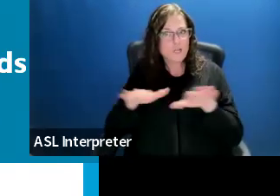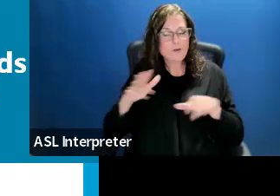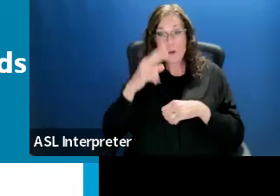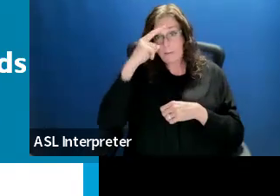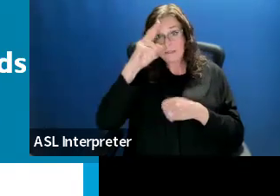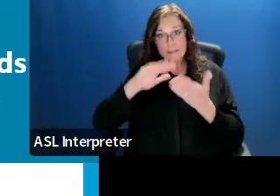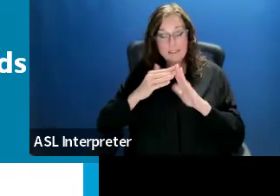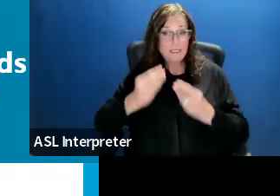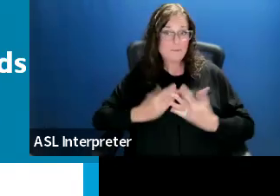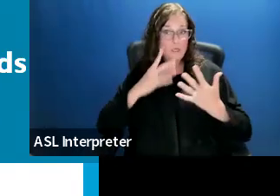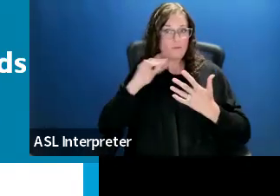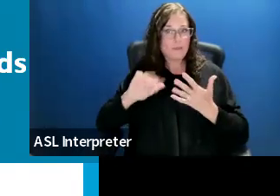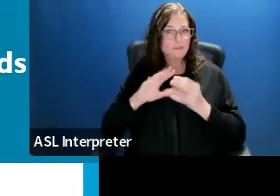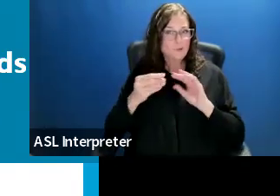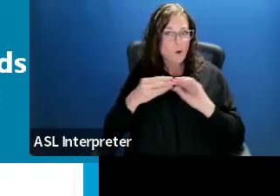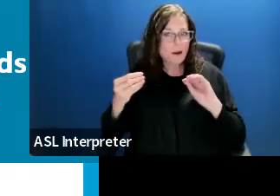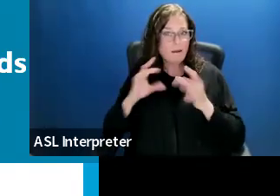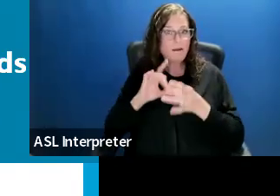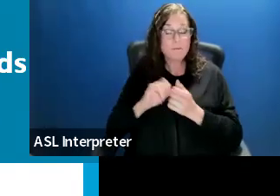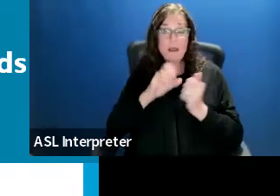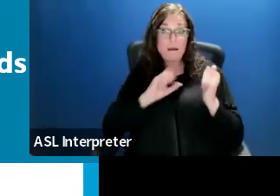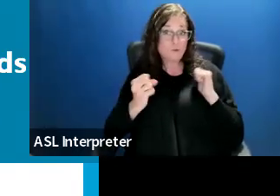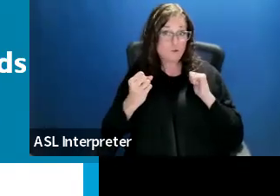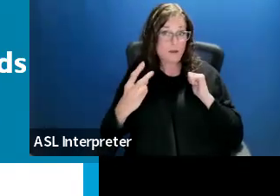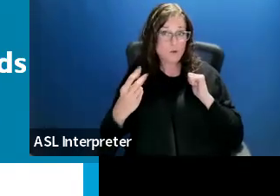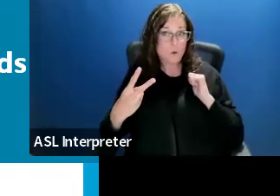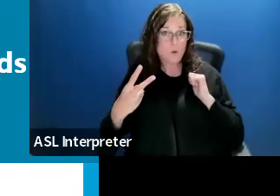City as inspiration for this story about a 12-year-old